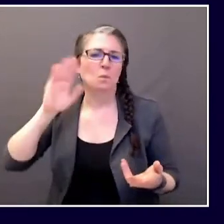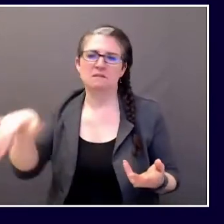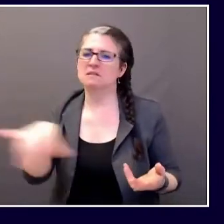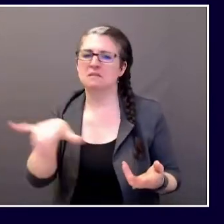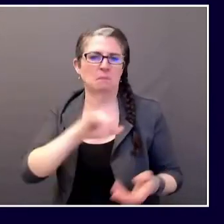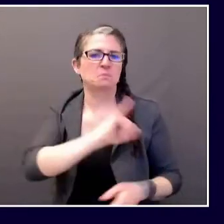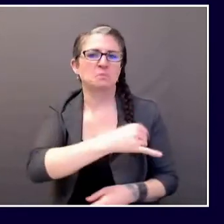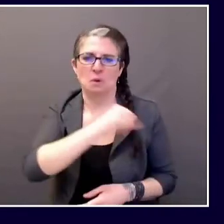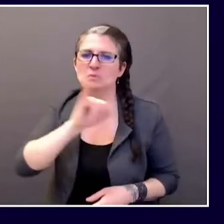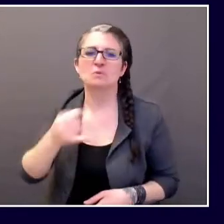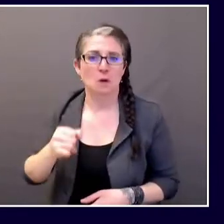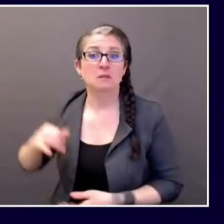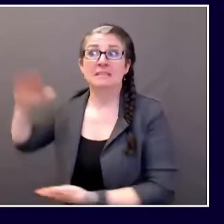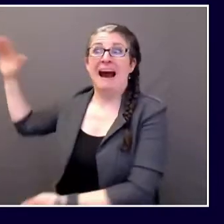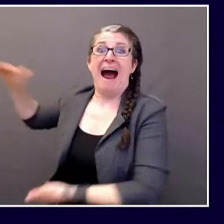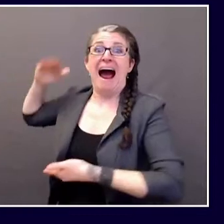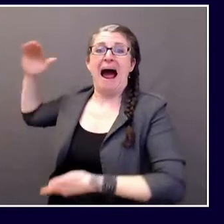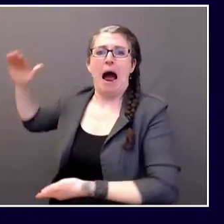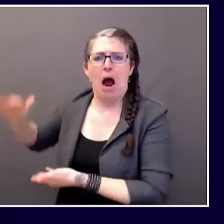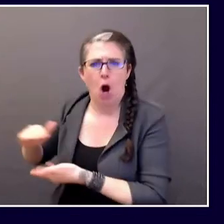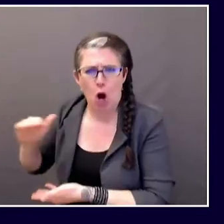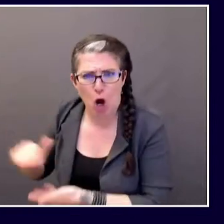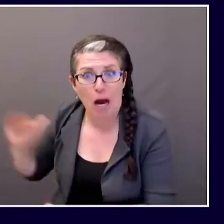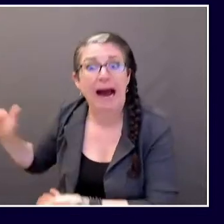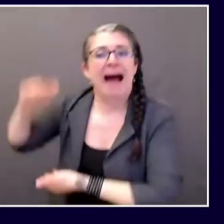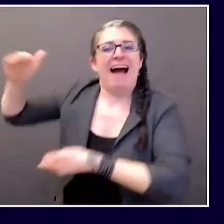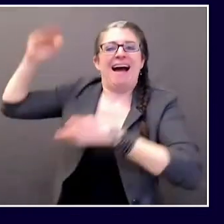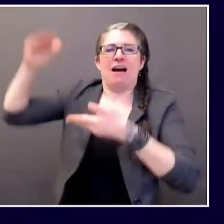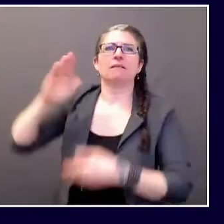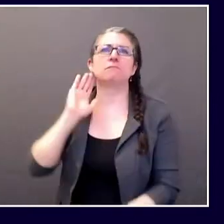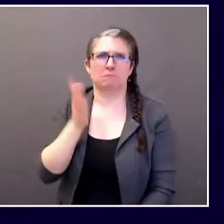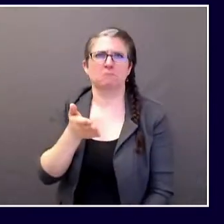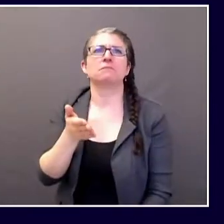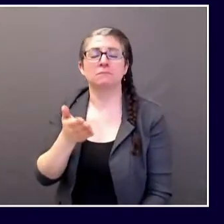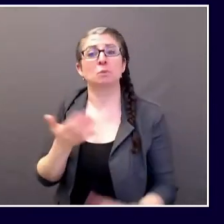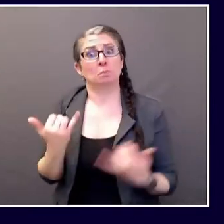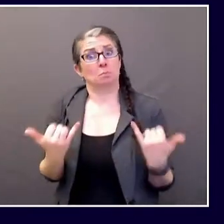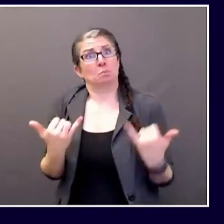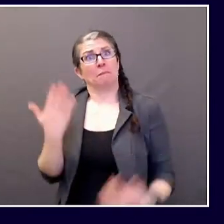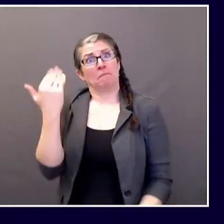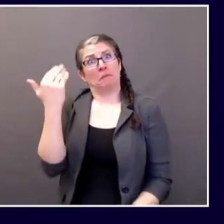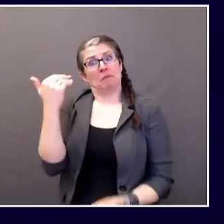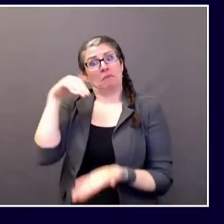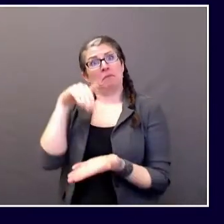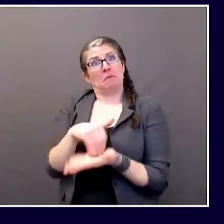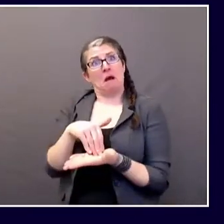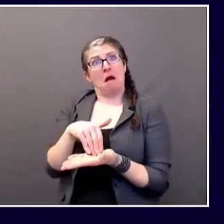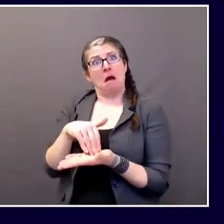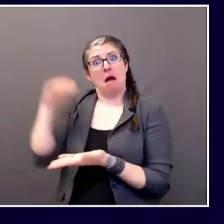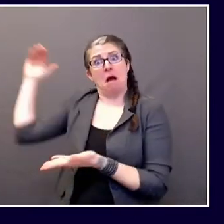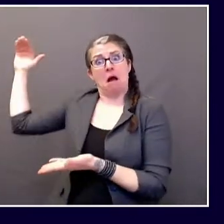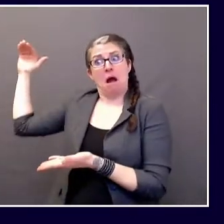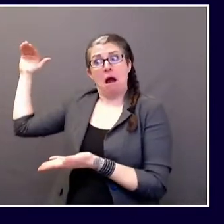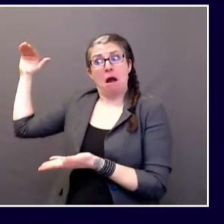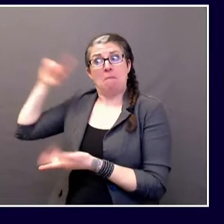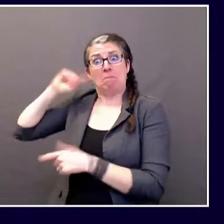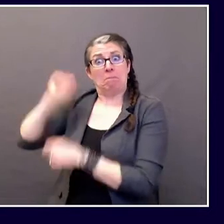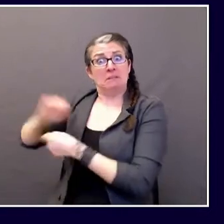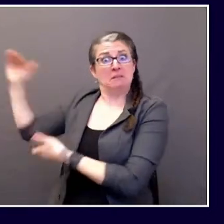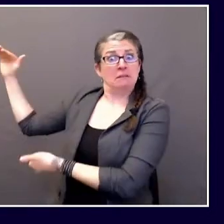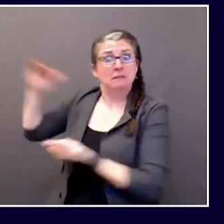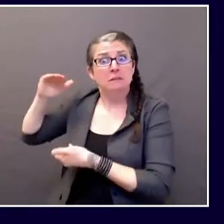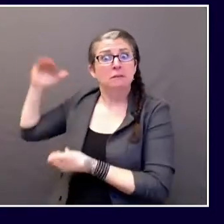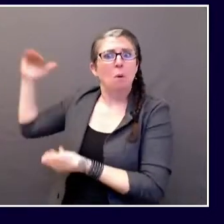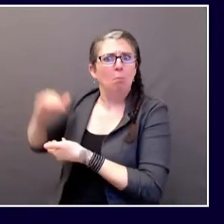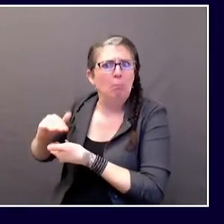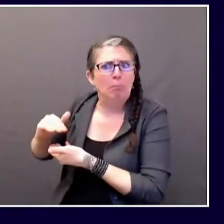what the exact magnitude of that will be and what it means for all of you in the coming weeks. We will have more updates on that as